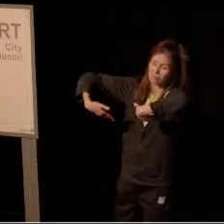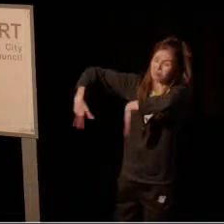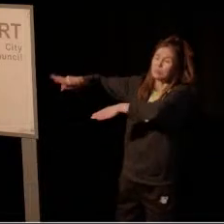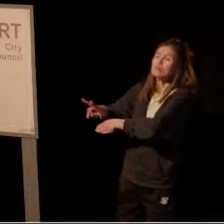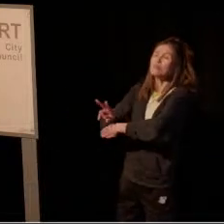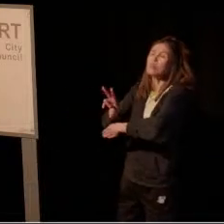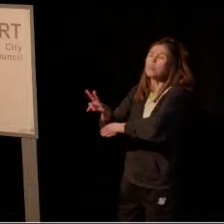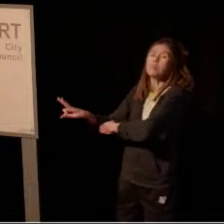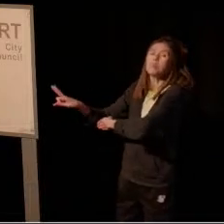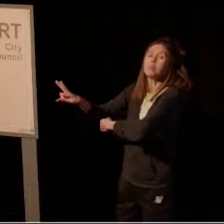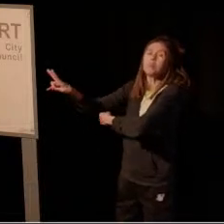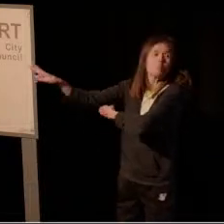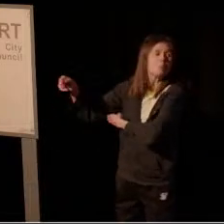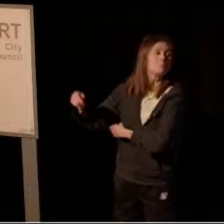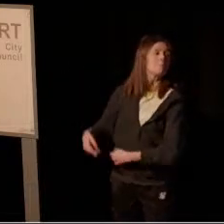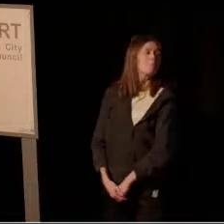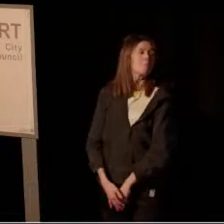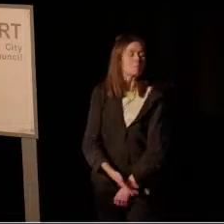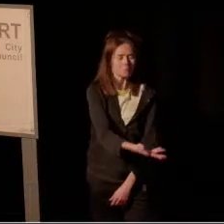Go on.